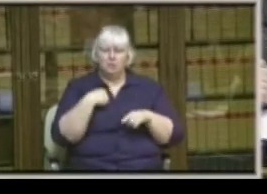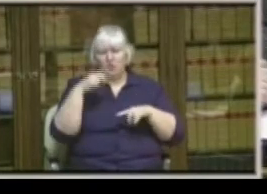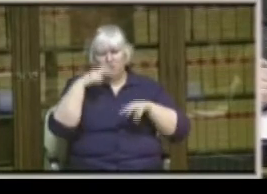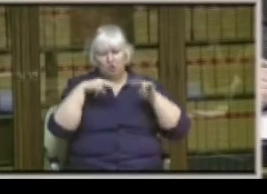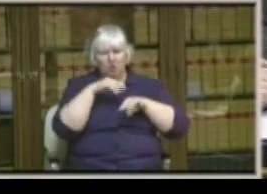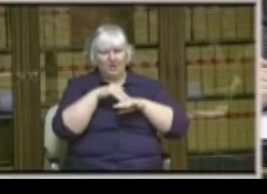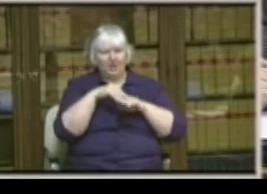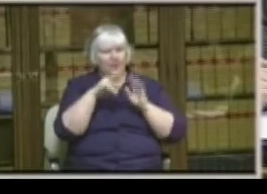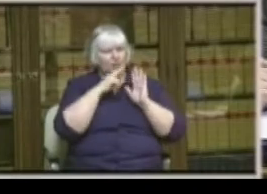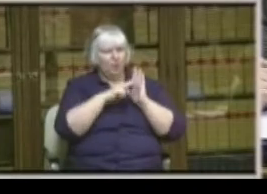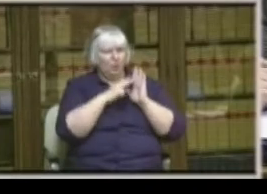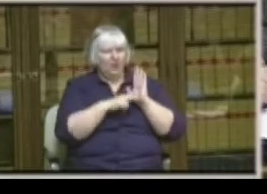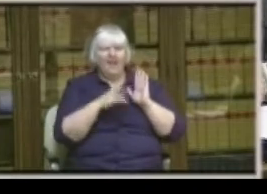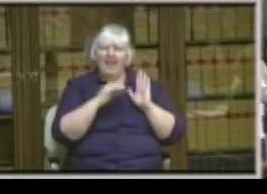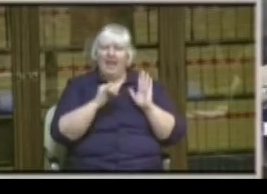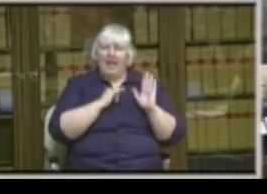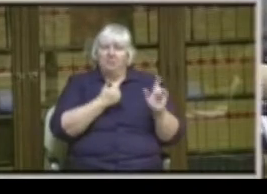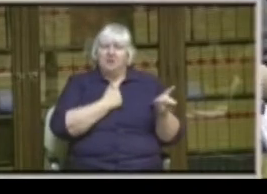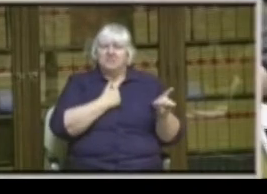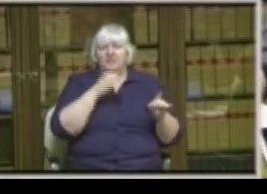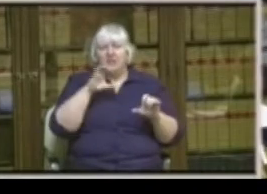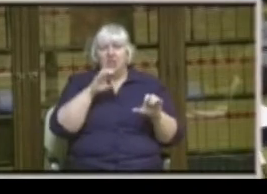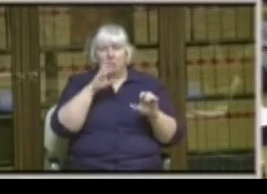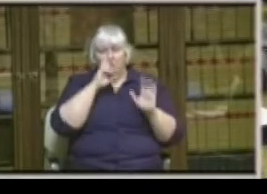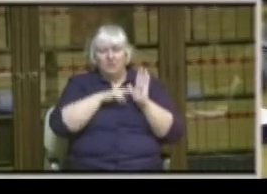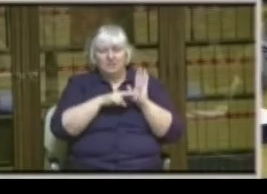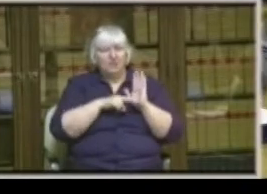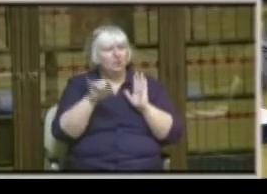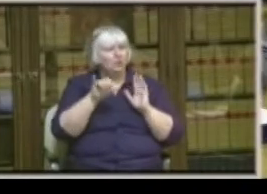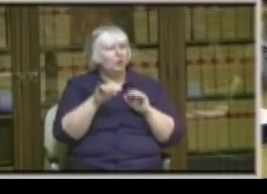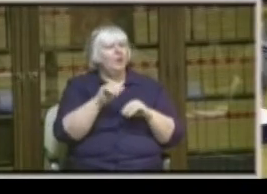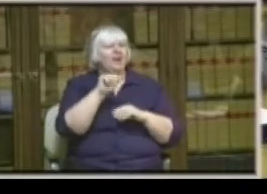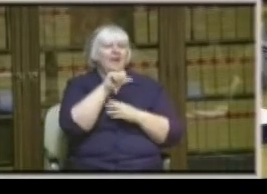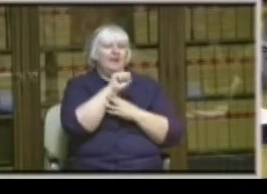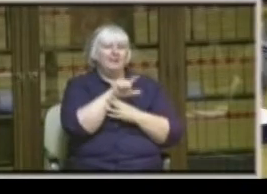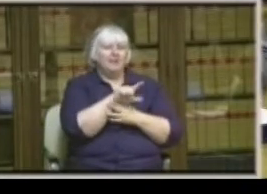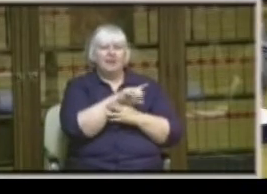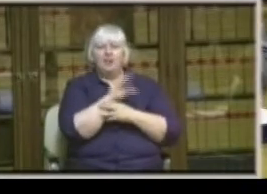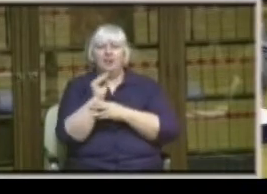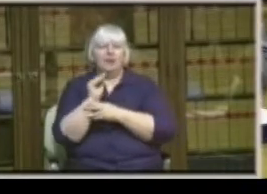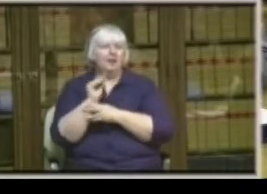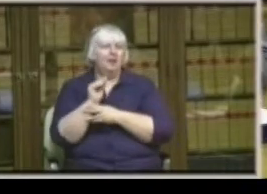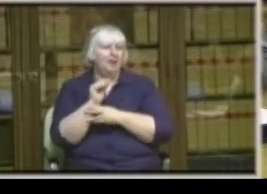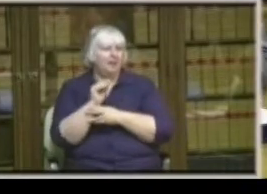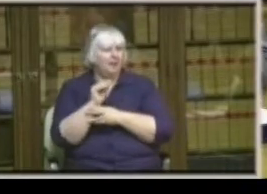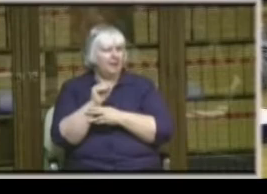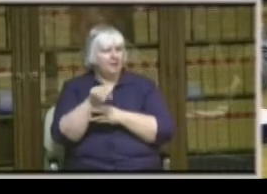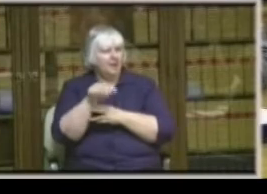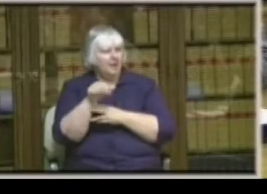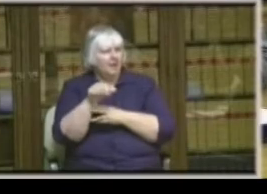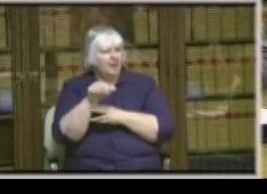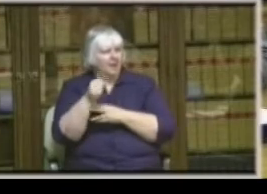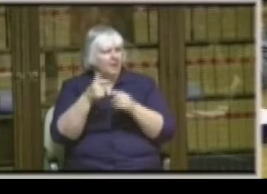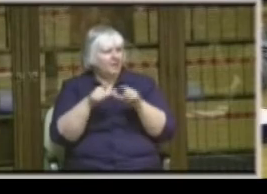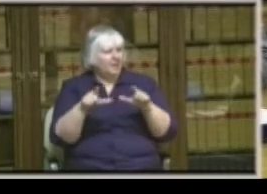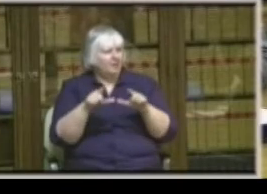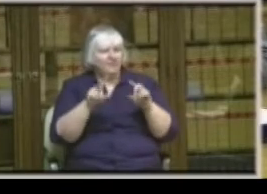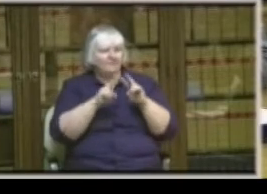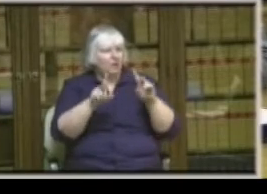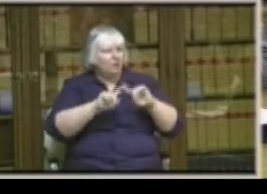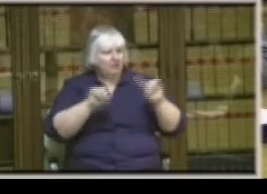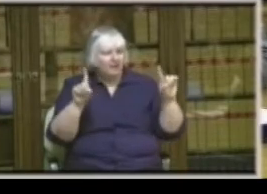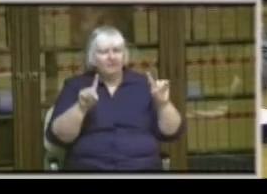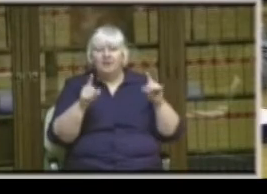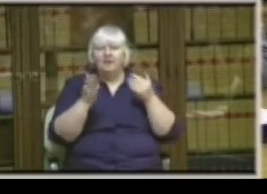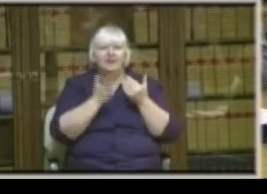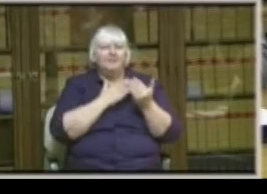reading, and I've done a little bit of research on this also, when you're looking at reading, ASL and English are very different, even with